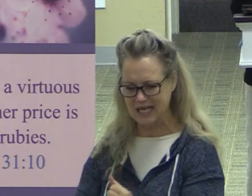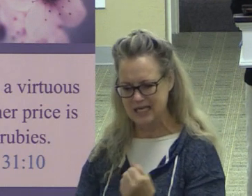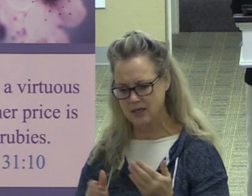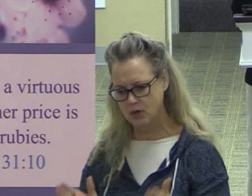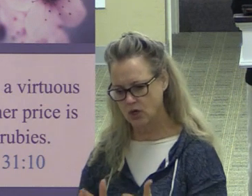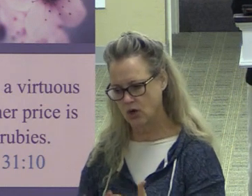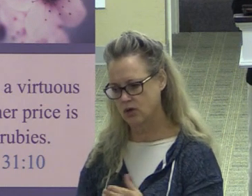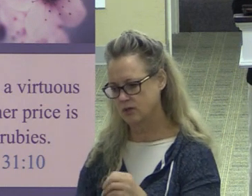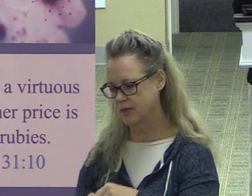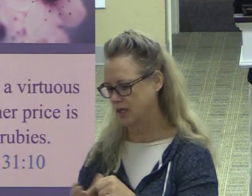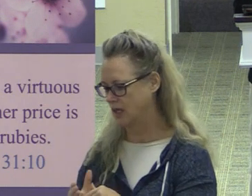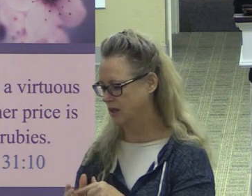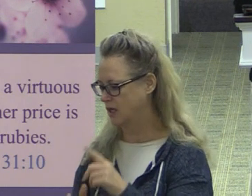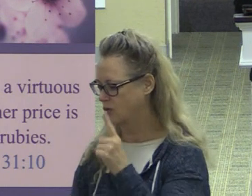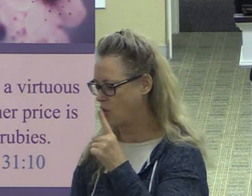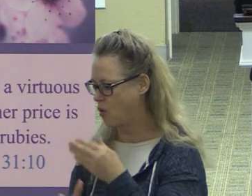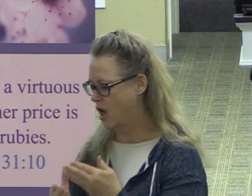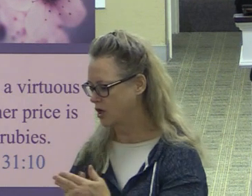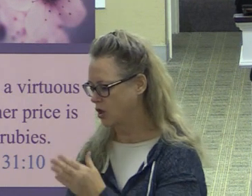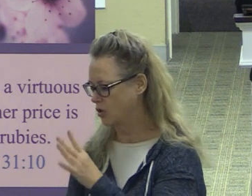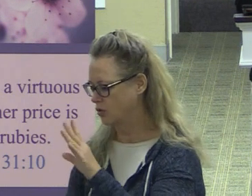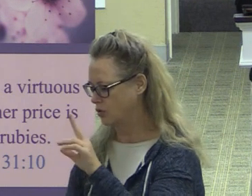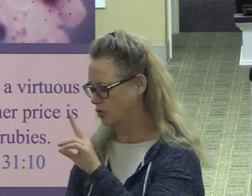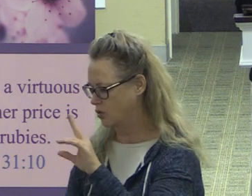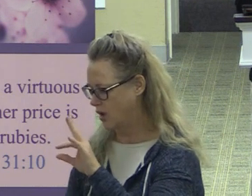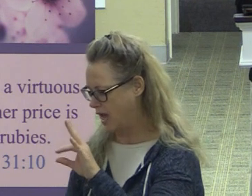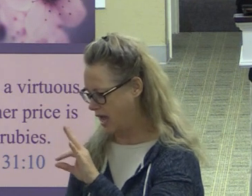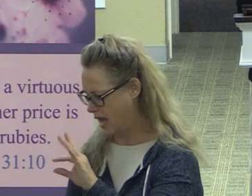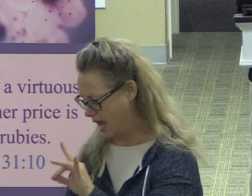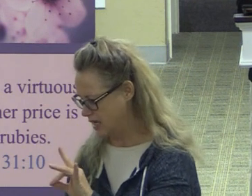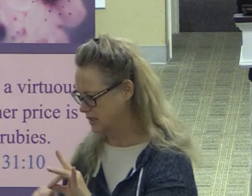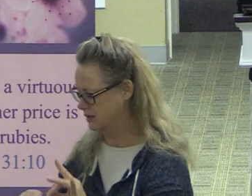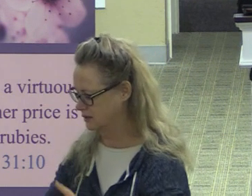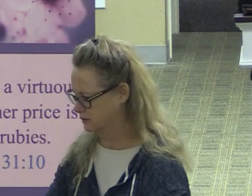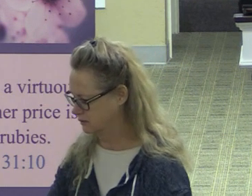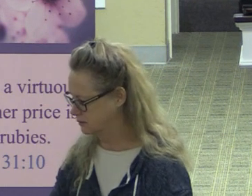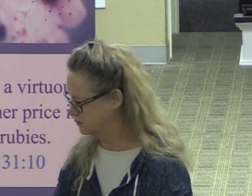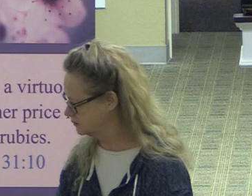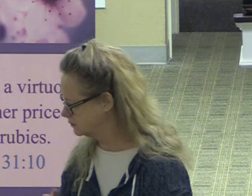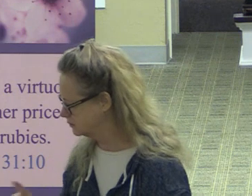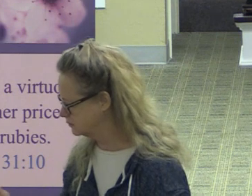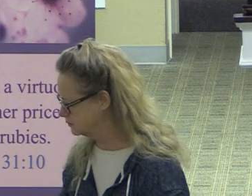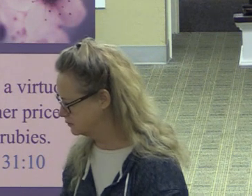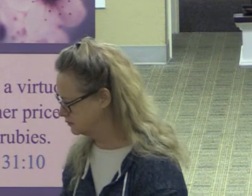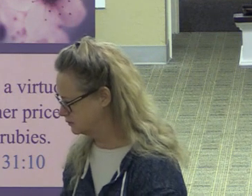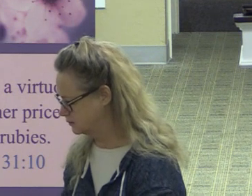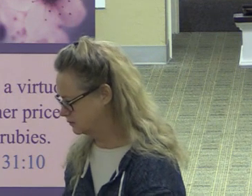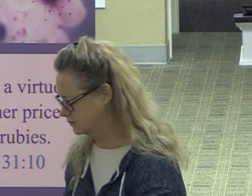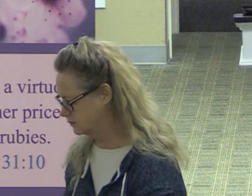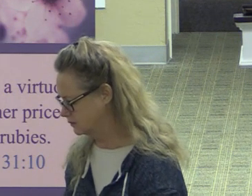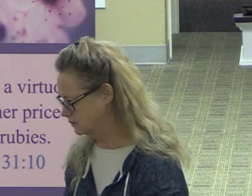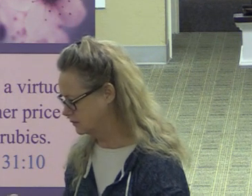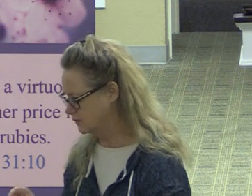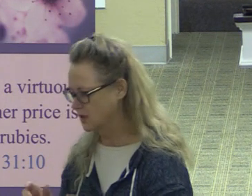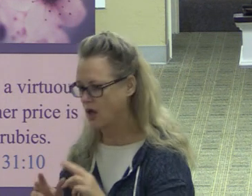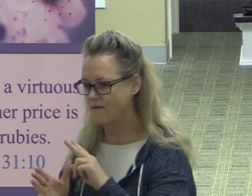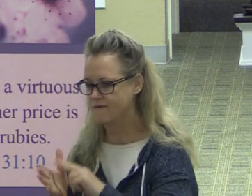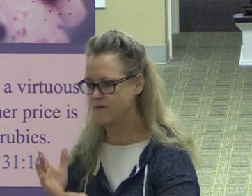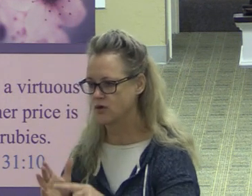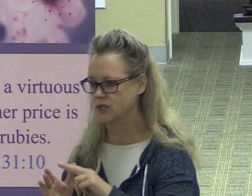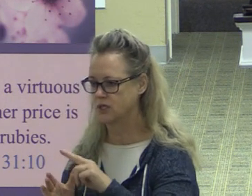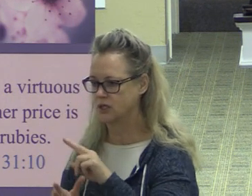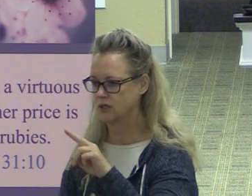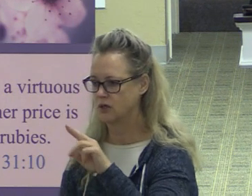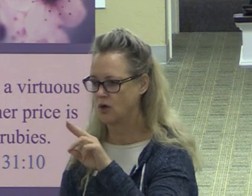let's read verse 1-8. These words spake Jesus and lifted up his eyes to heaven and said, Father, the hour is come. Glorify